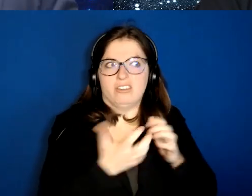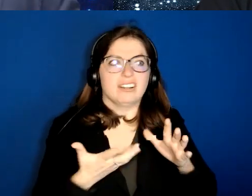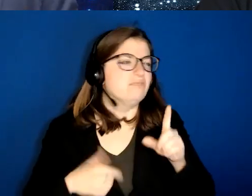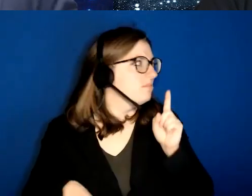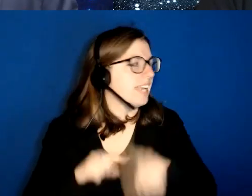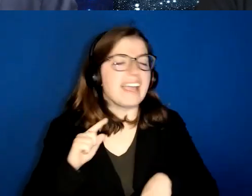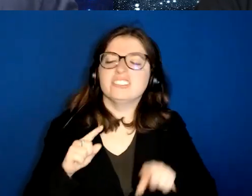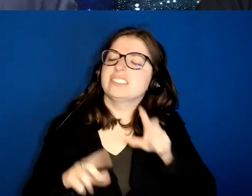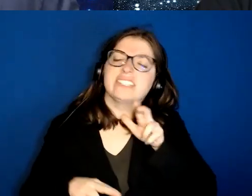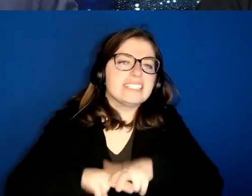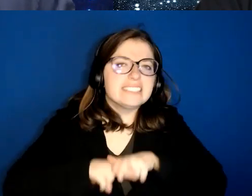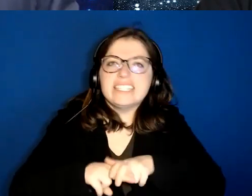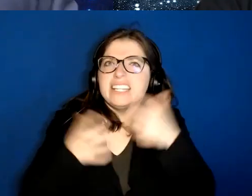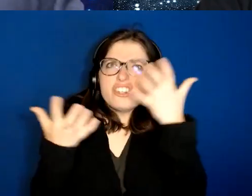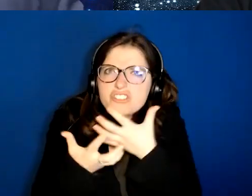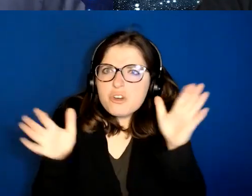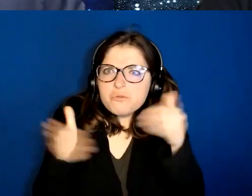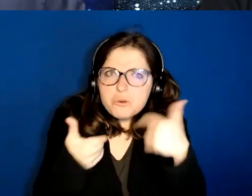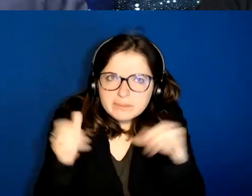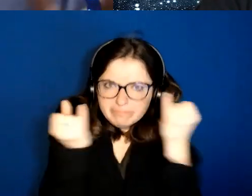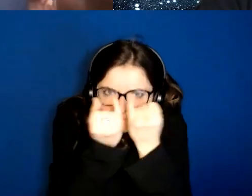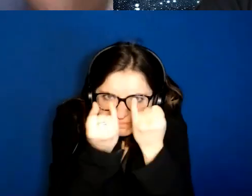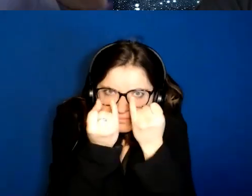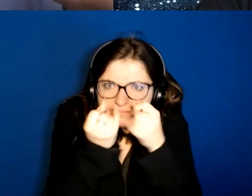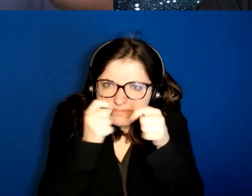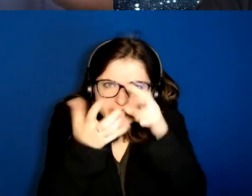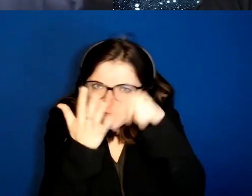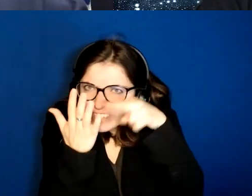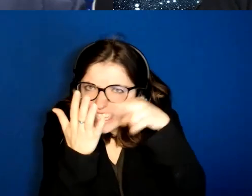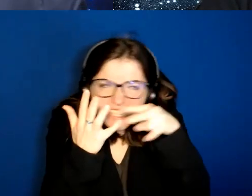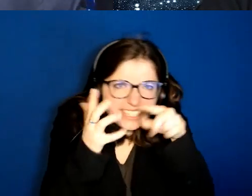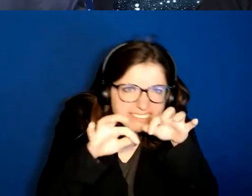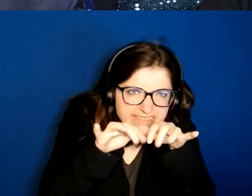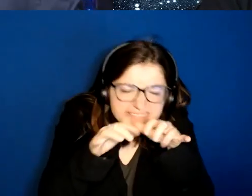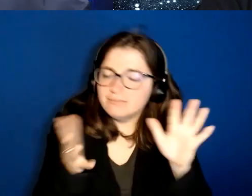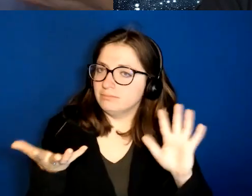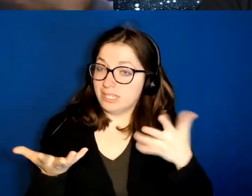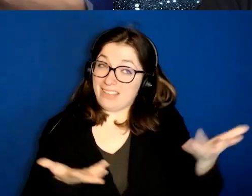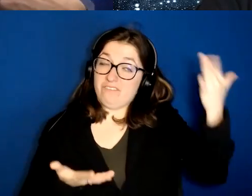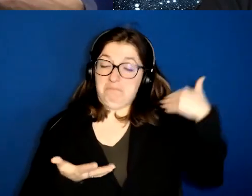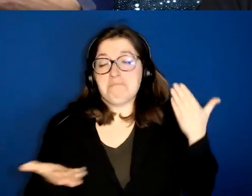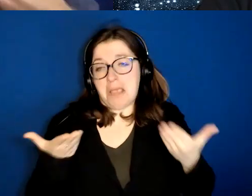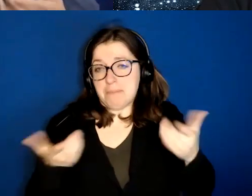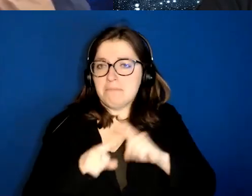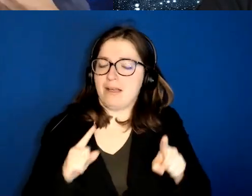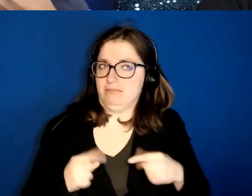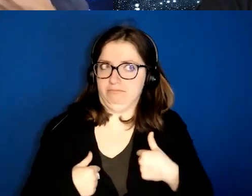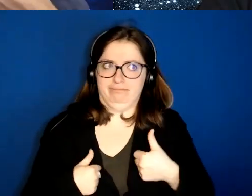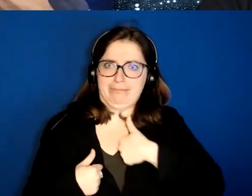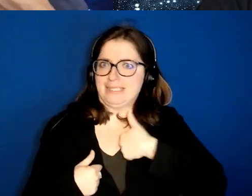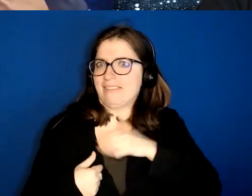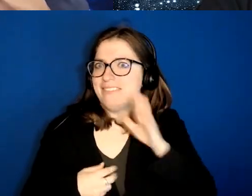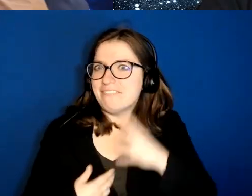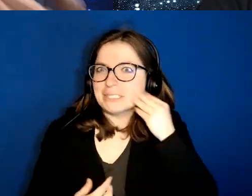room and don't communicate to anybody, read manuals. Maybe it was sometime, but I've never experienced that